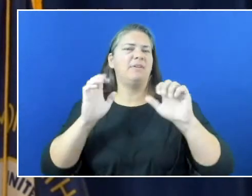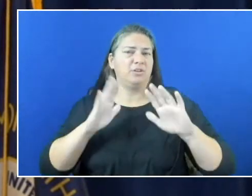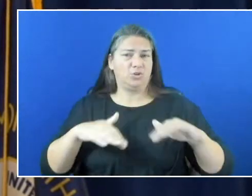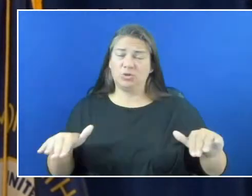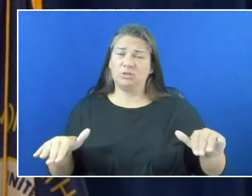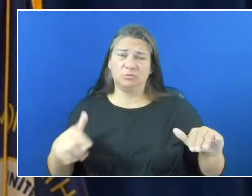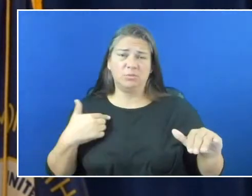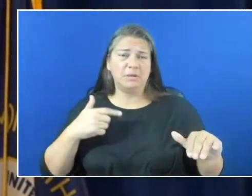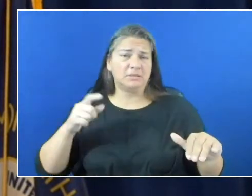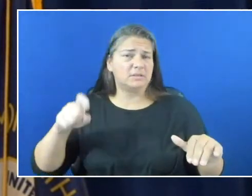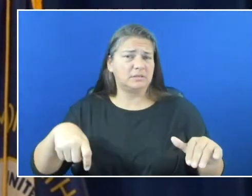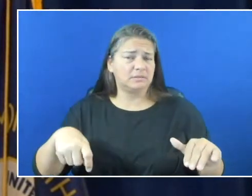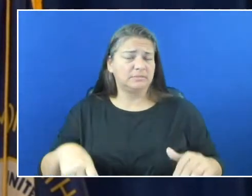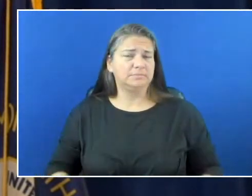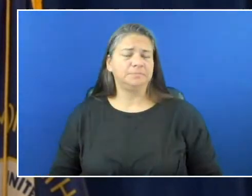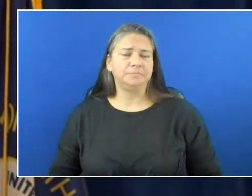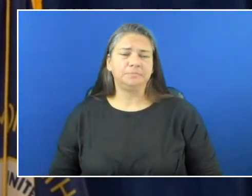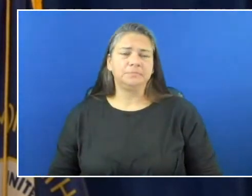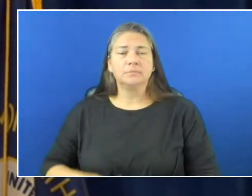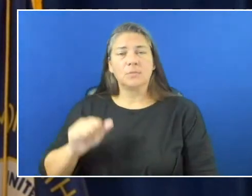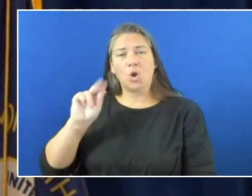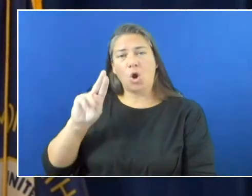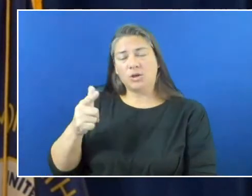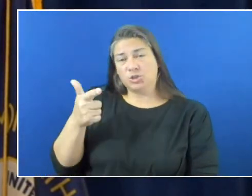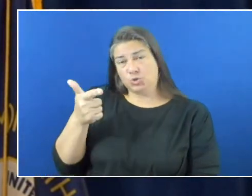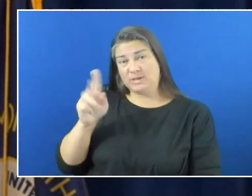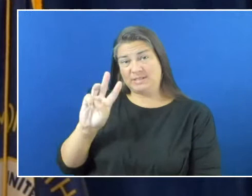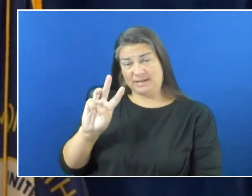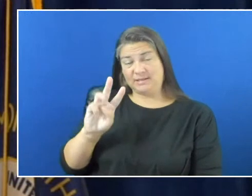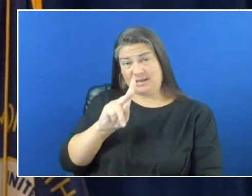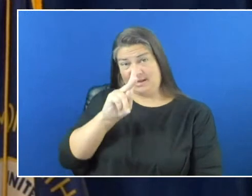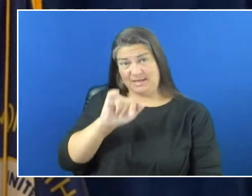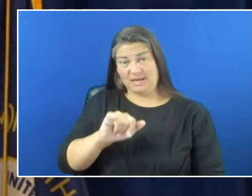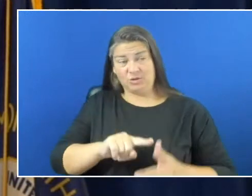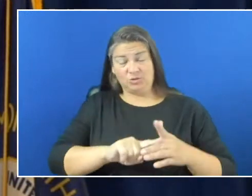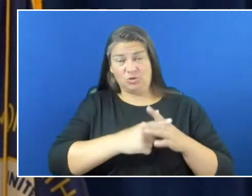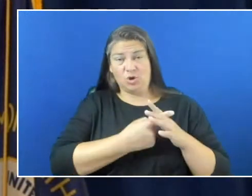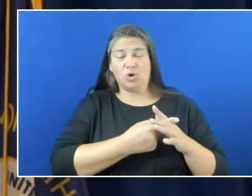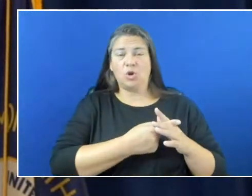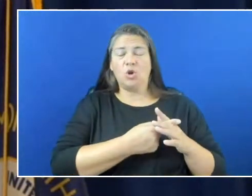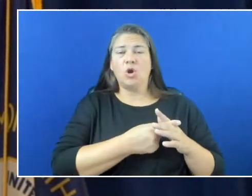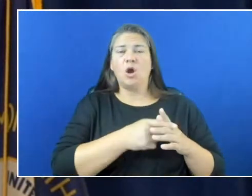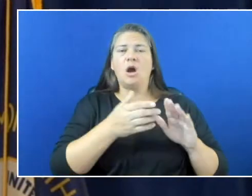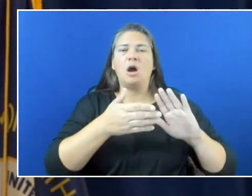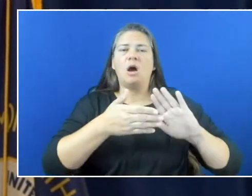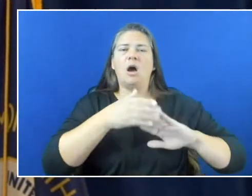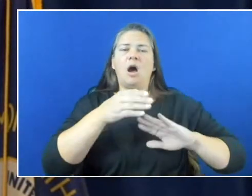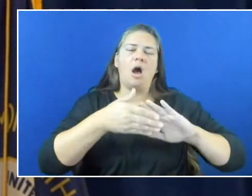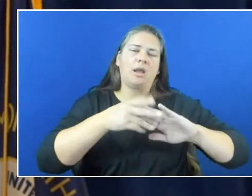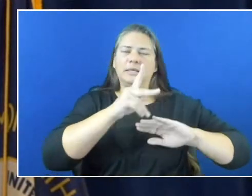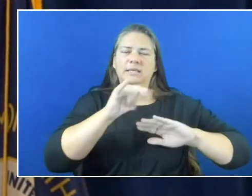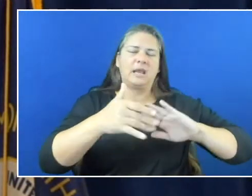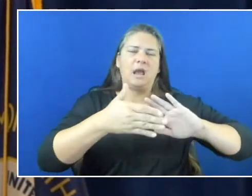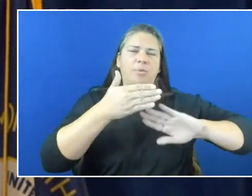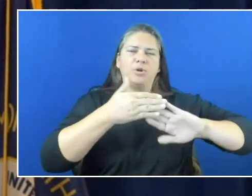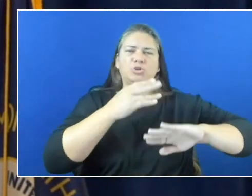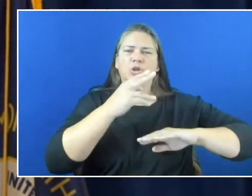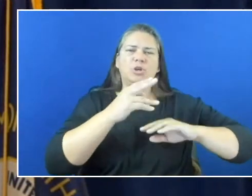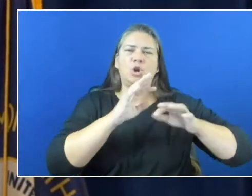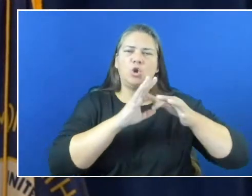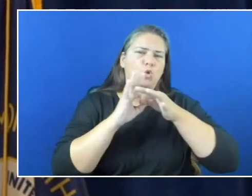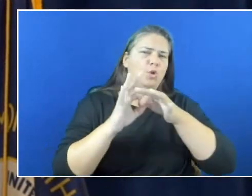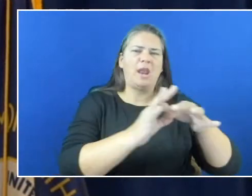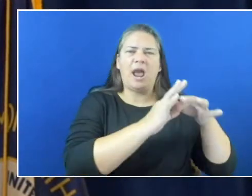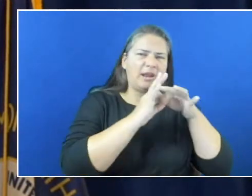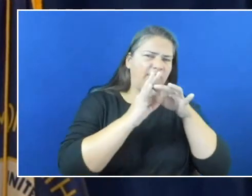On August 26, Kentucky participated in Operation United Front, a 12-state human trafficking operation led by the Missouri